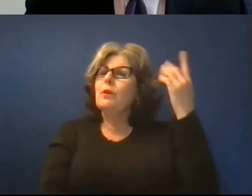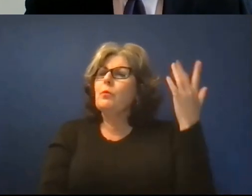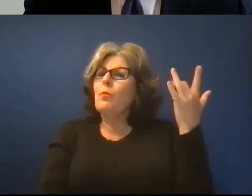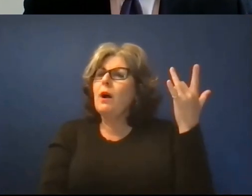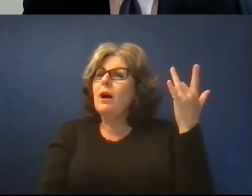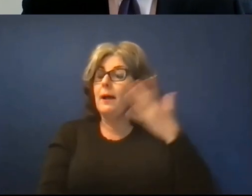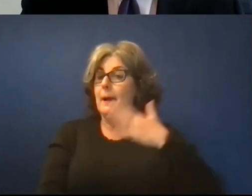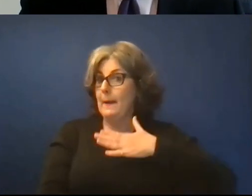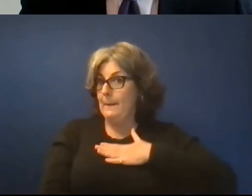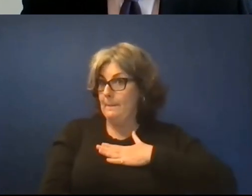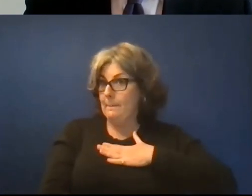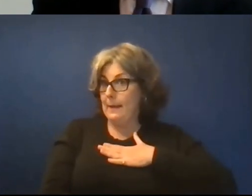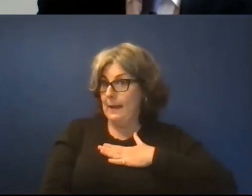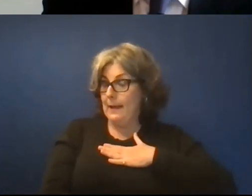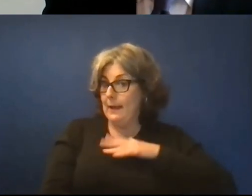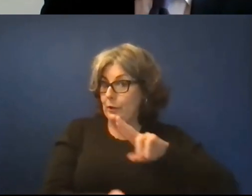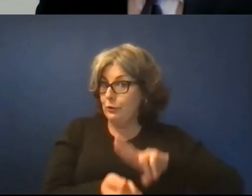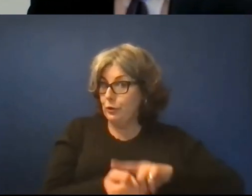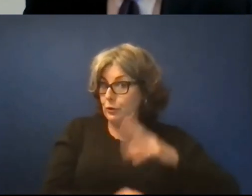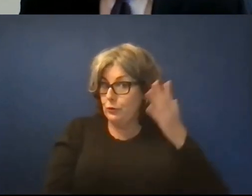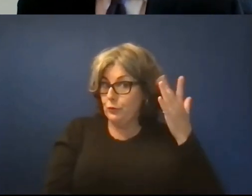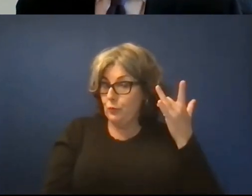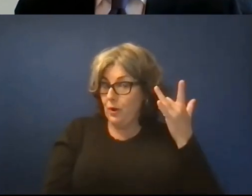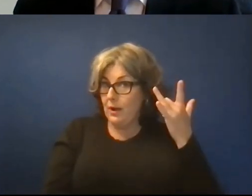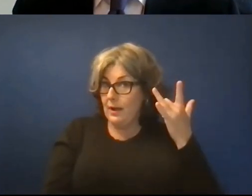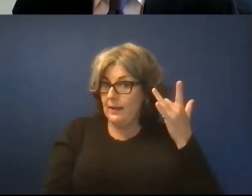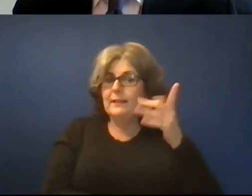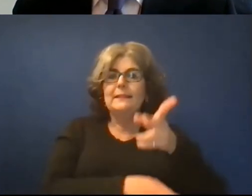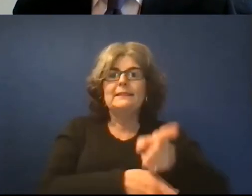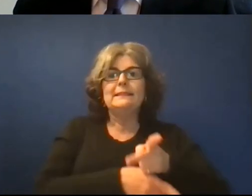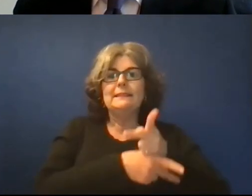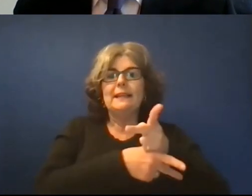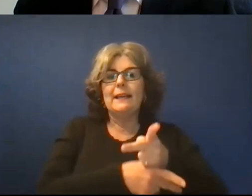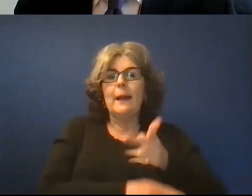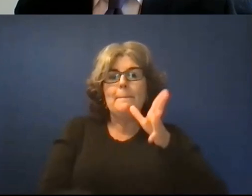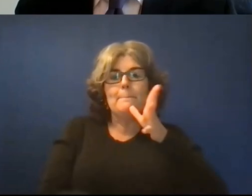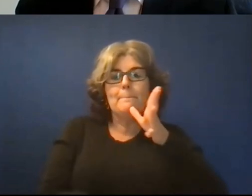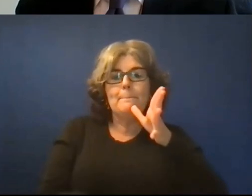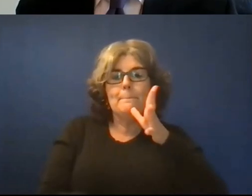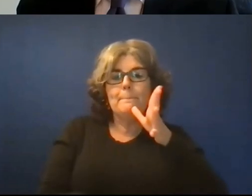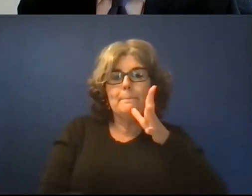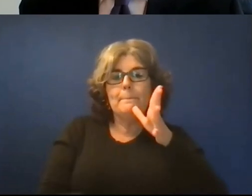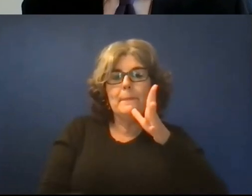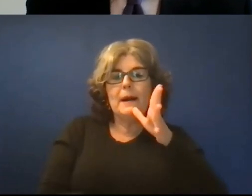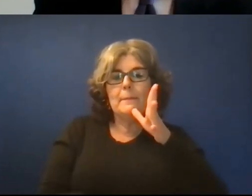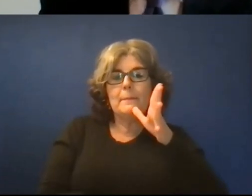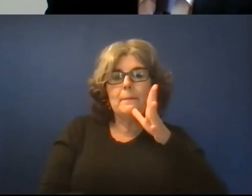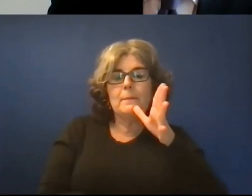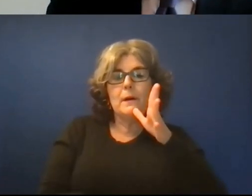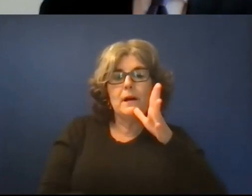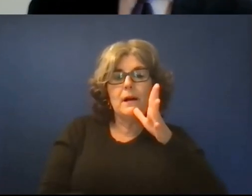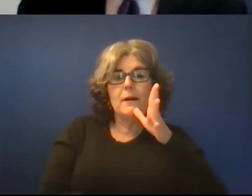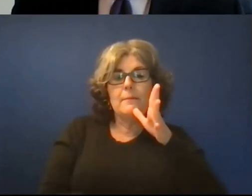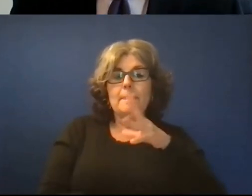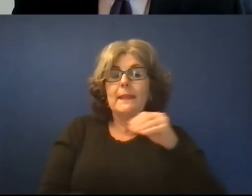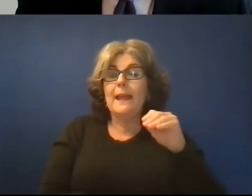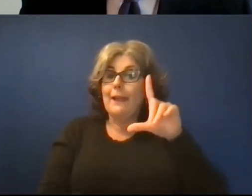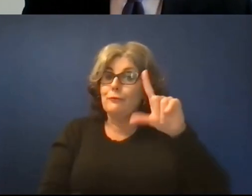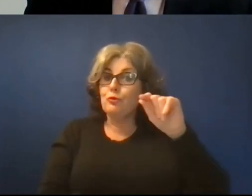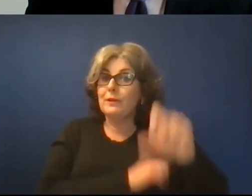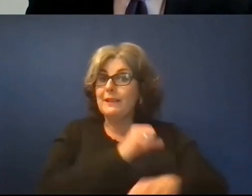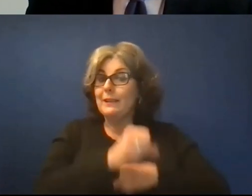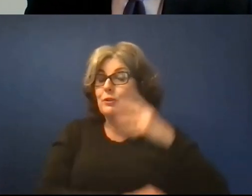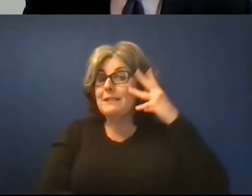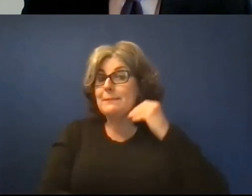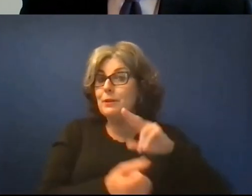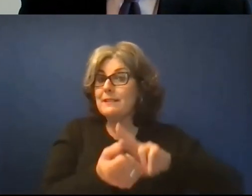My main reason for being a nurse was the care that my mom received. And me being a nurse for 20 years,